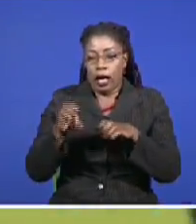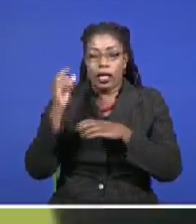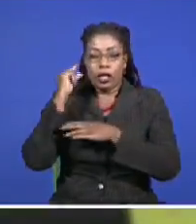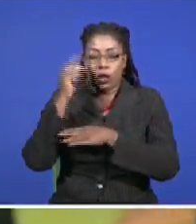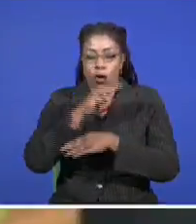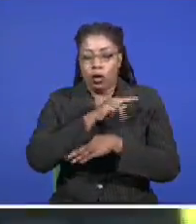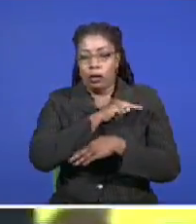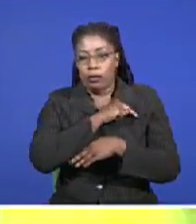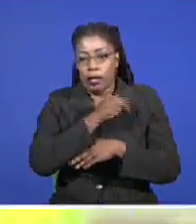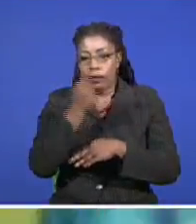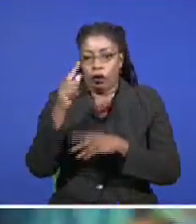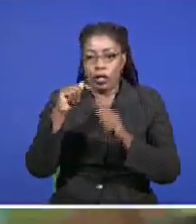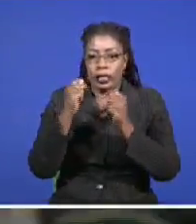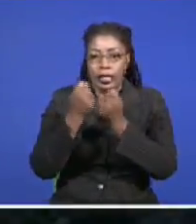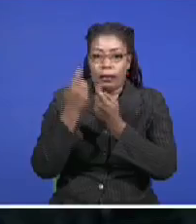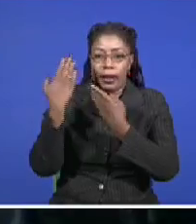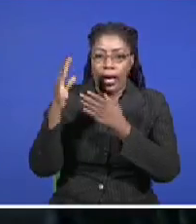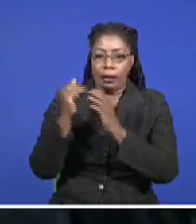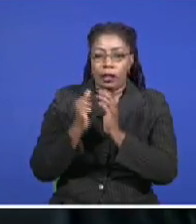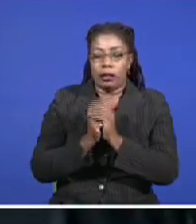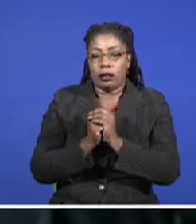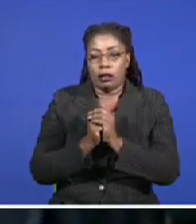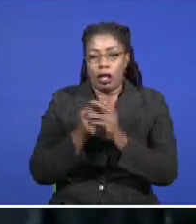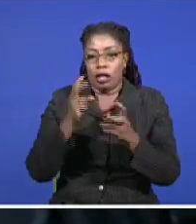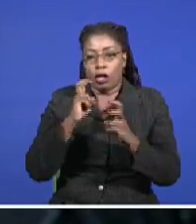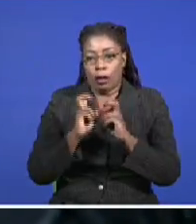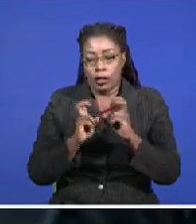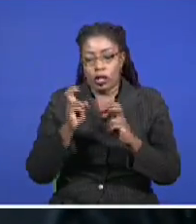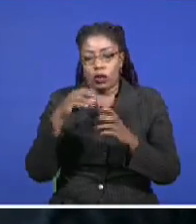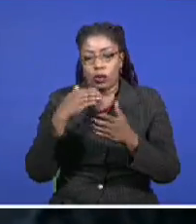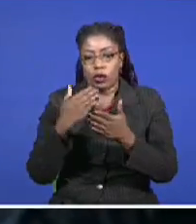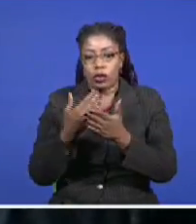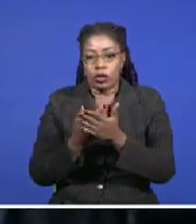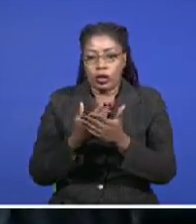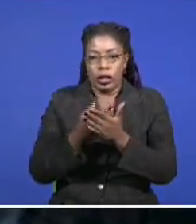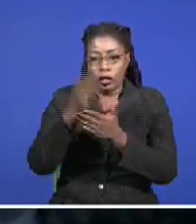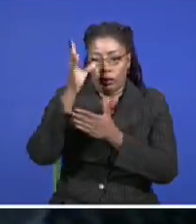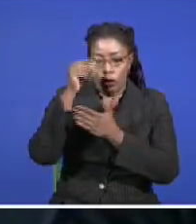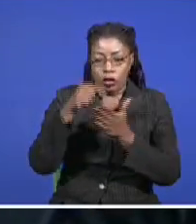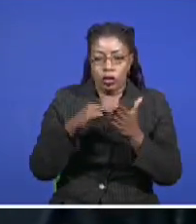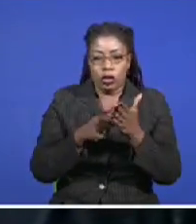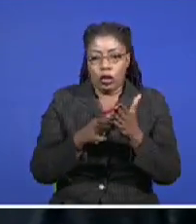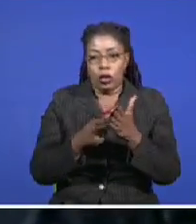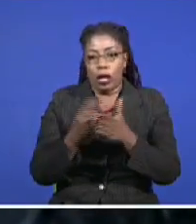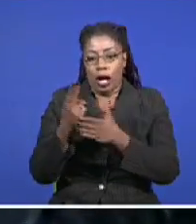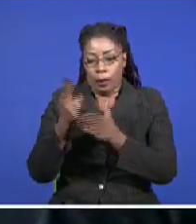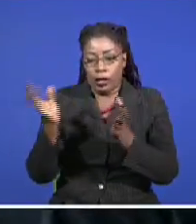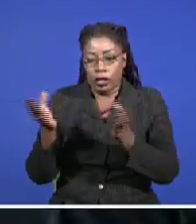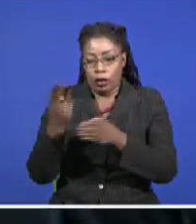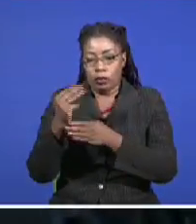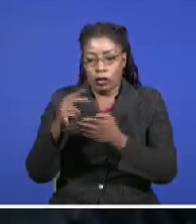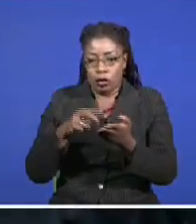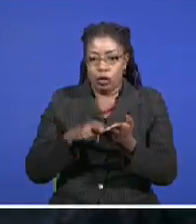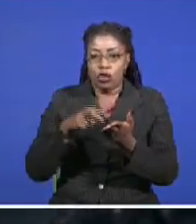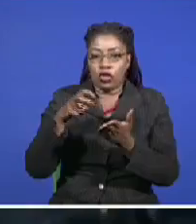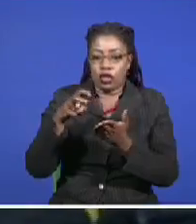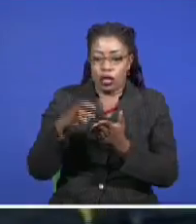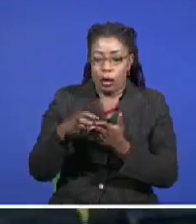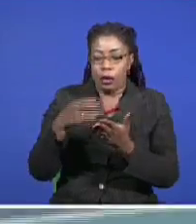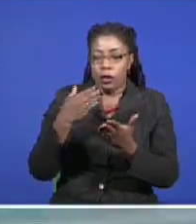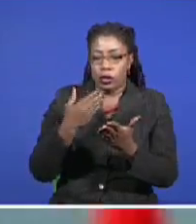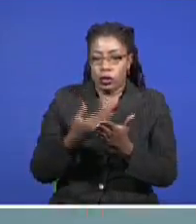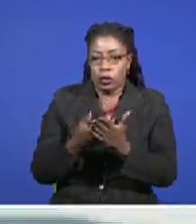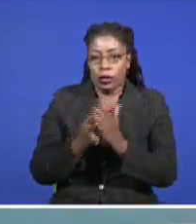on Wednesday night. The competition was good. It was stiff competition out there. The guys really showed up and they motivated me to jump, and it was a good